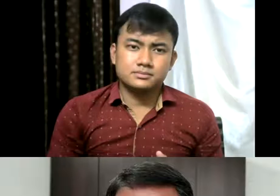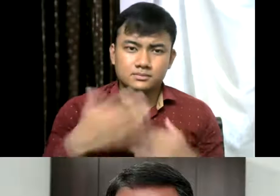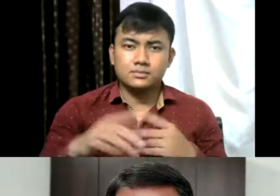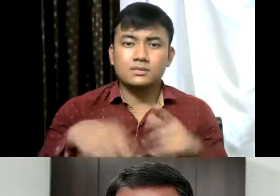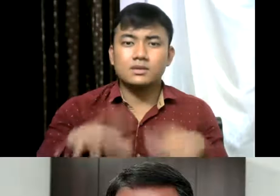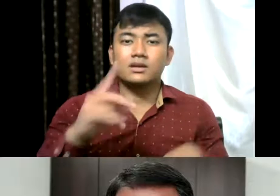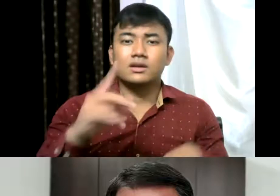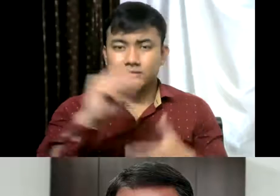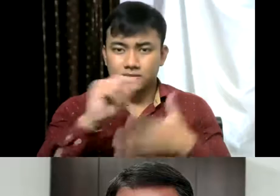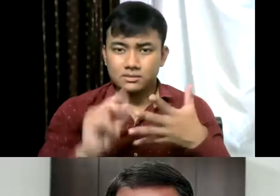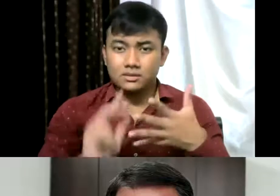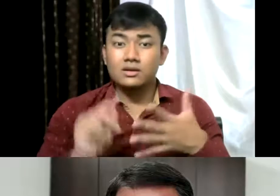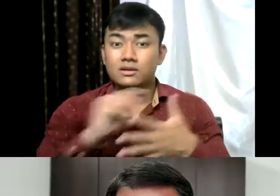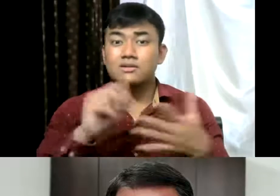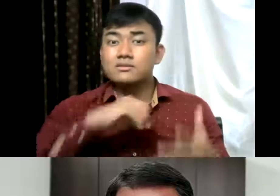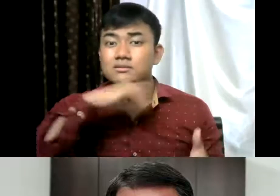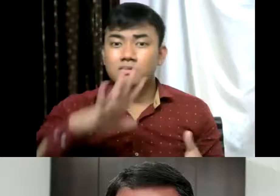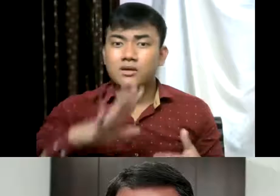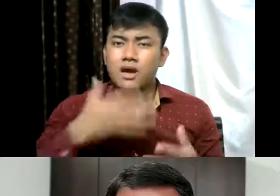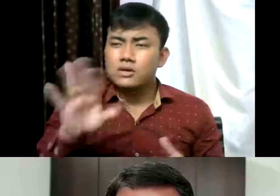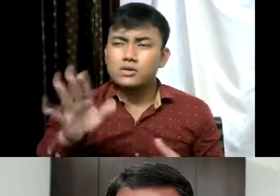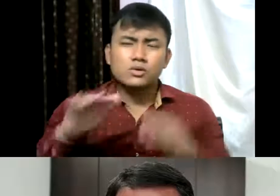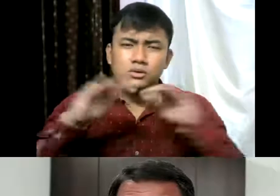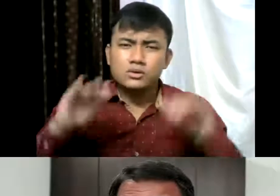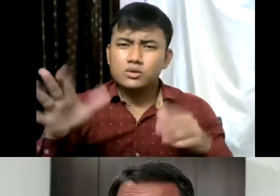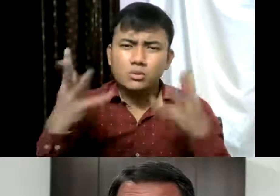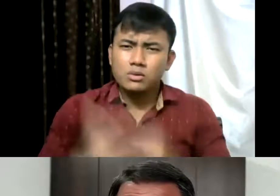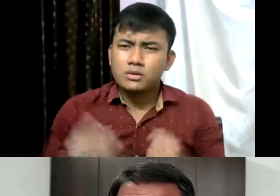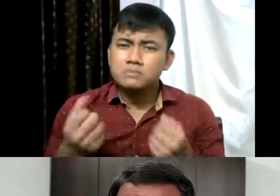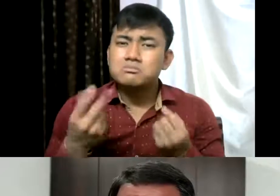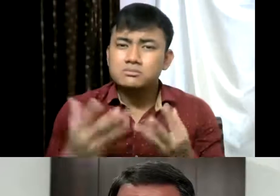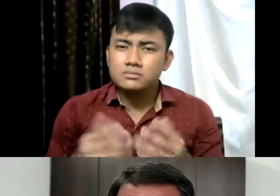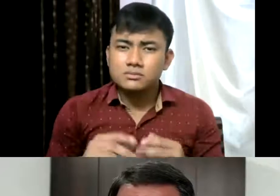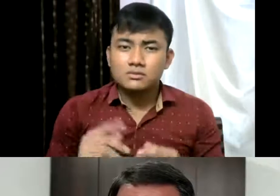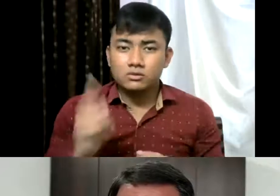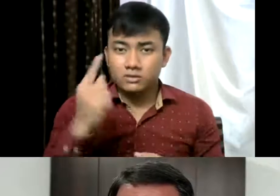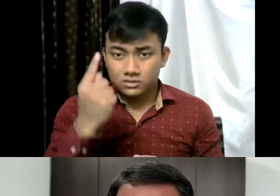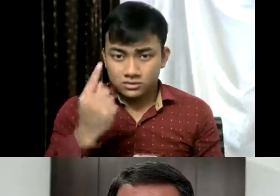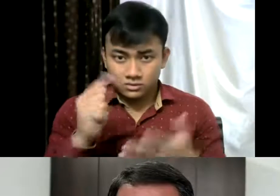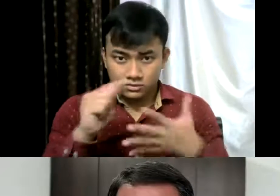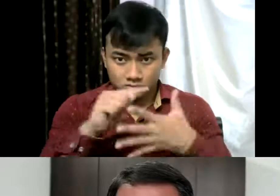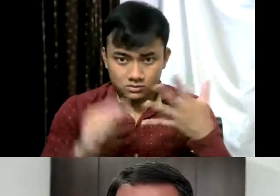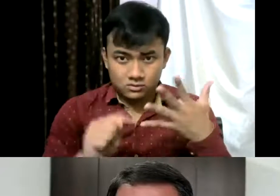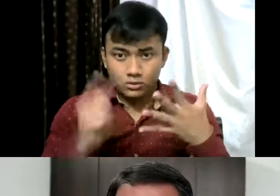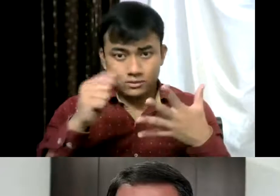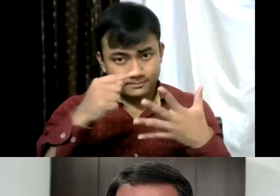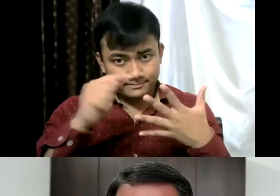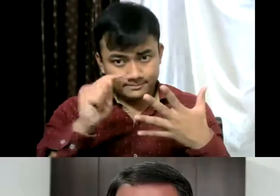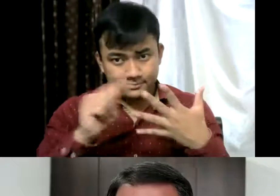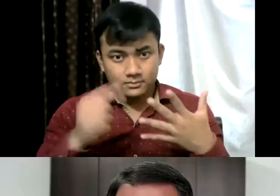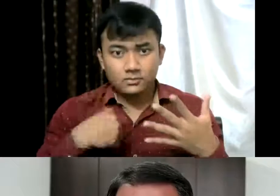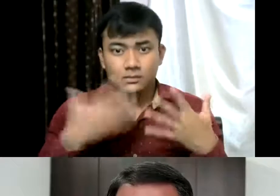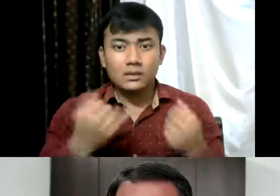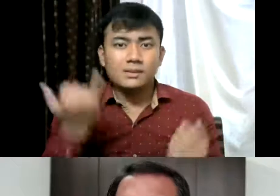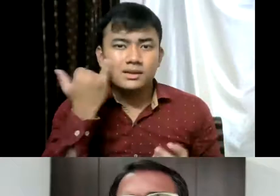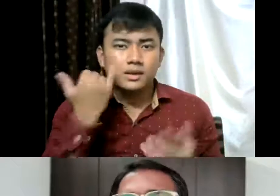options for children, kids, how many kids you want and things like that. And they had only one option, one tick box where I could indicate that I'm here for casual